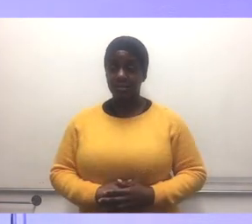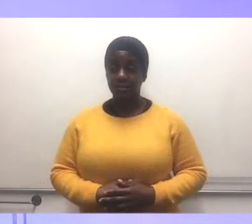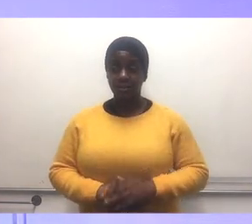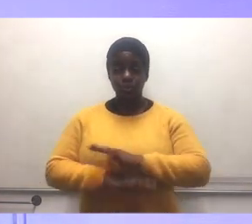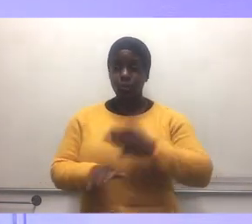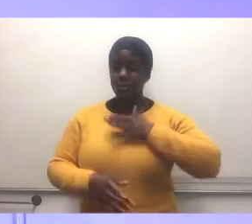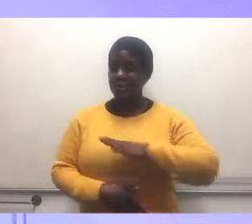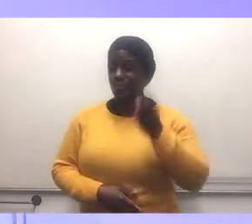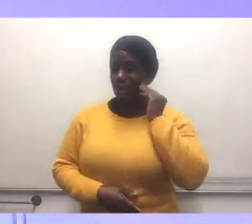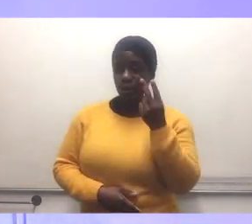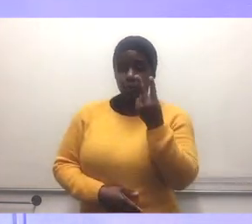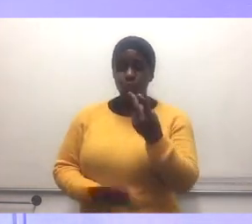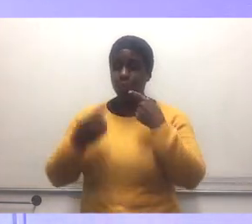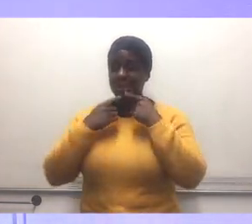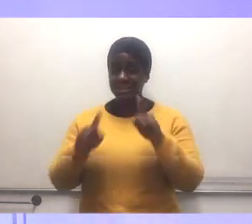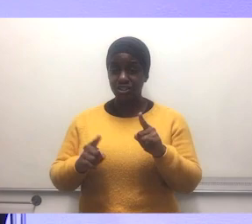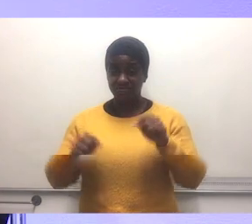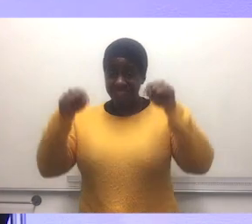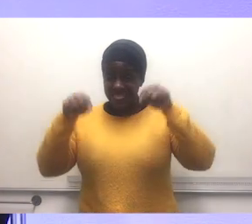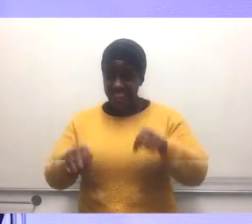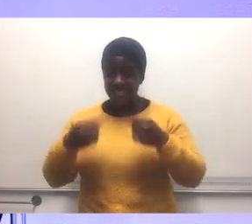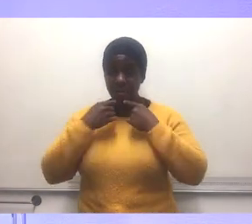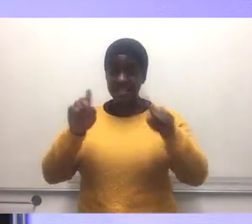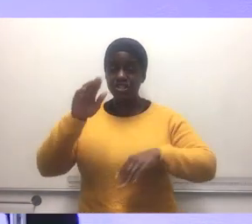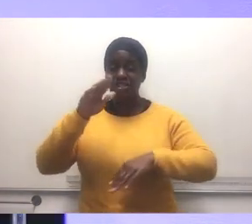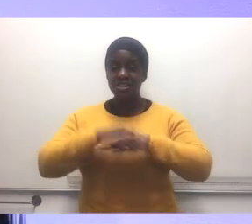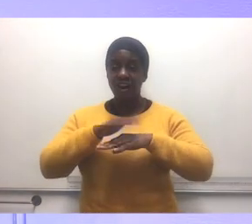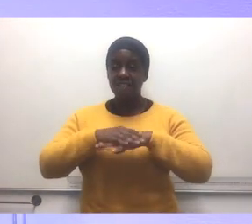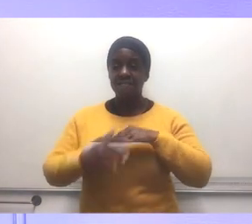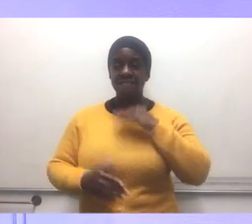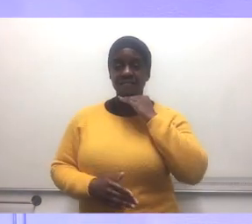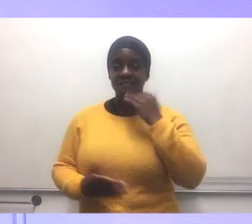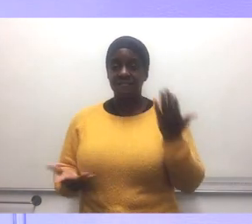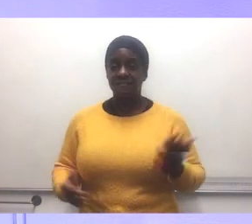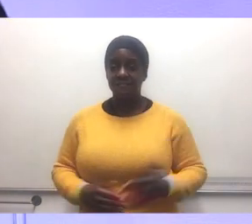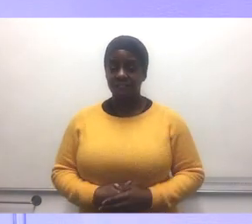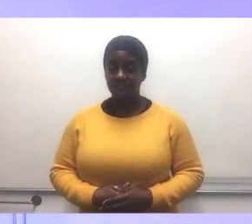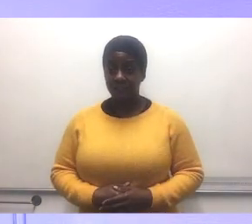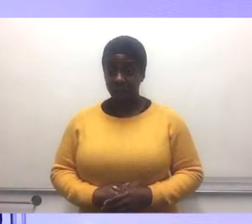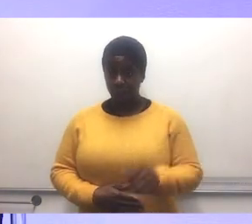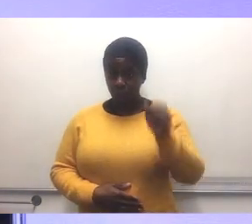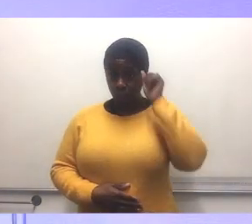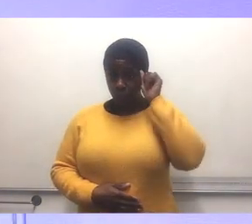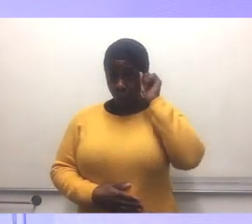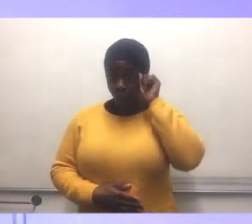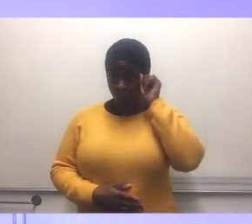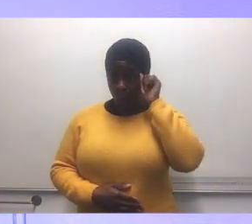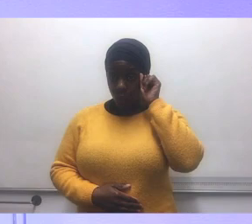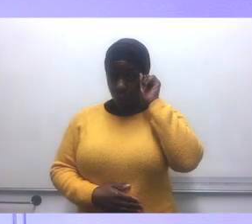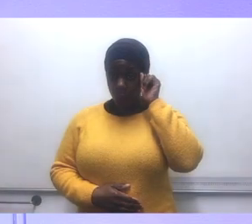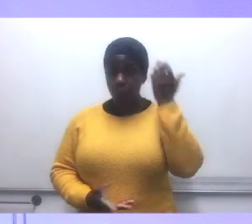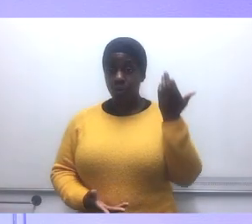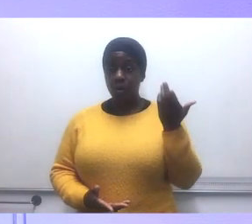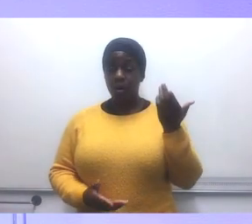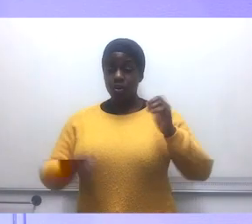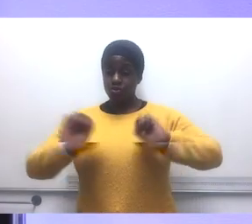two messages. This message is sufficient. If you know you have not yet given